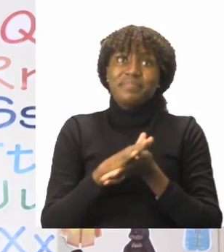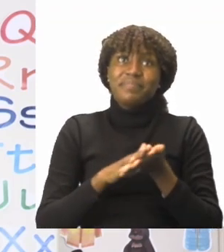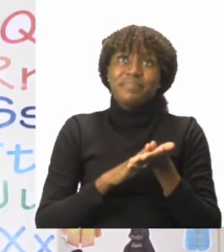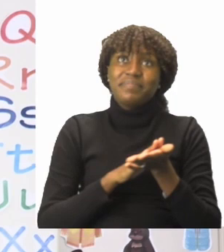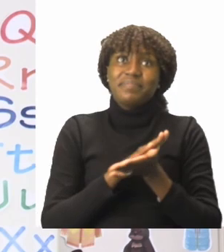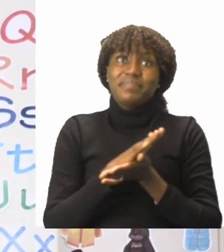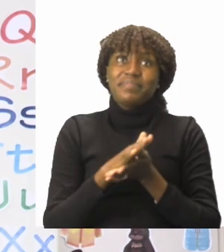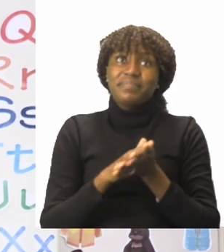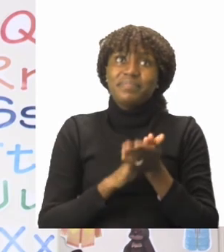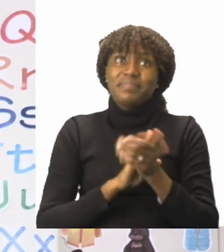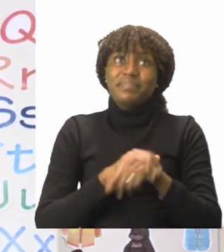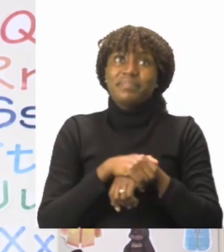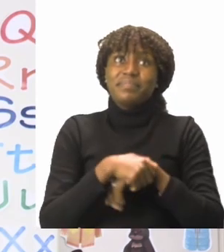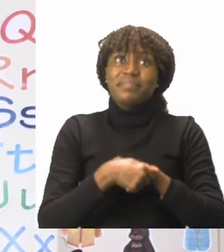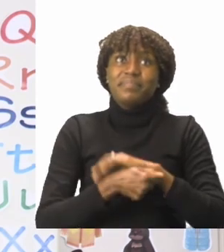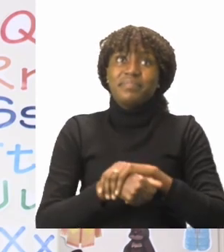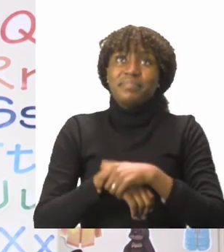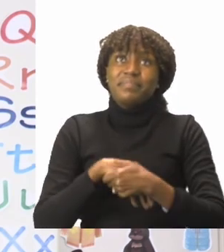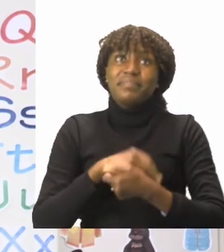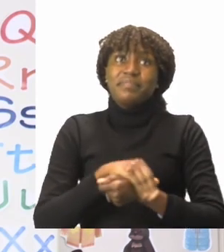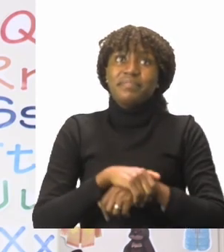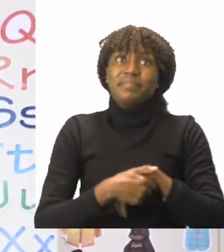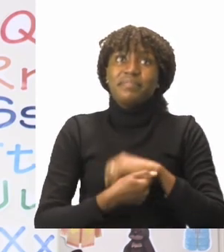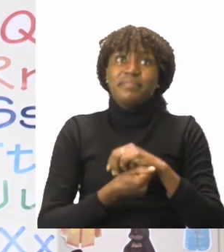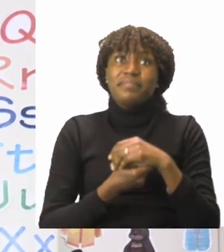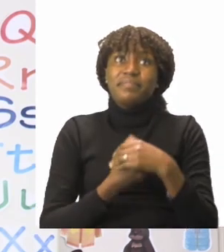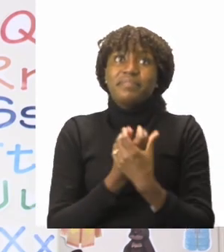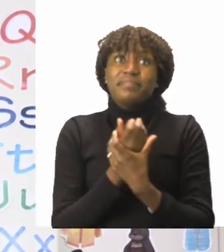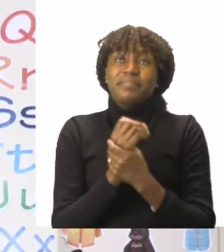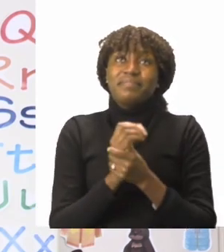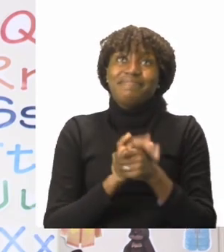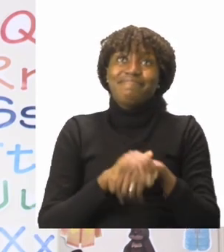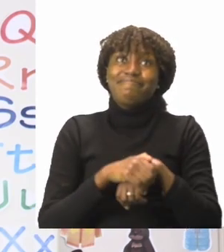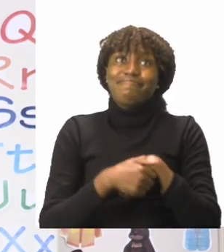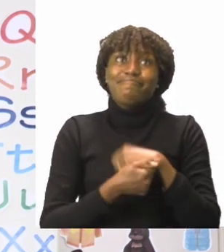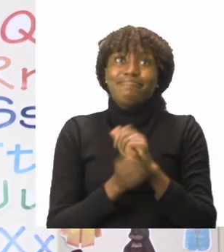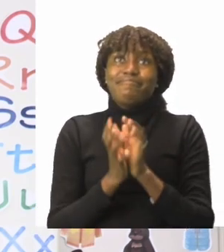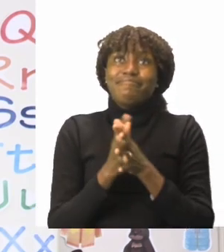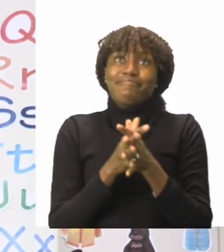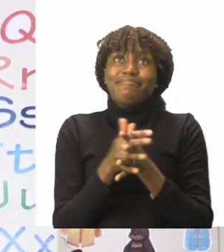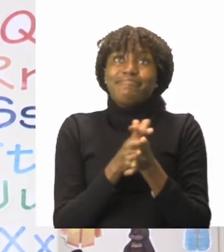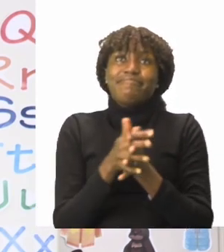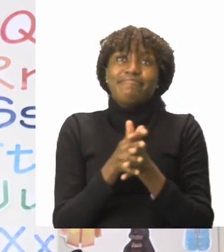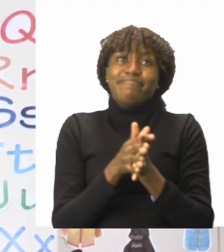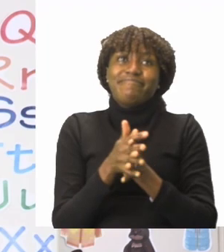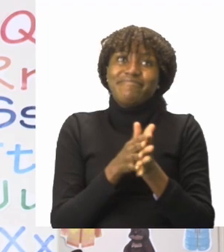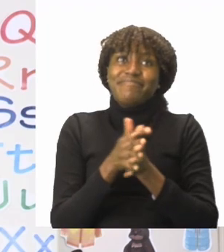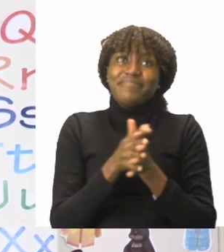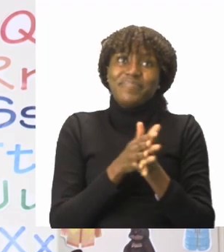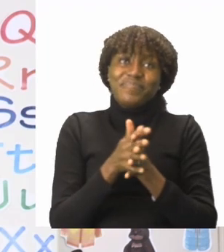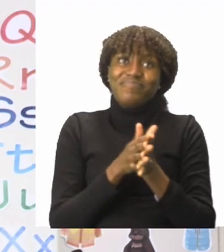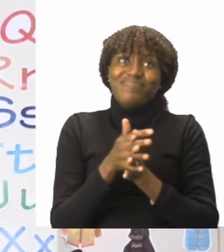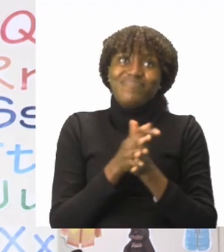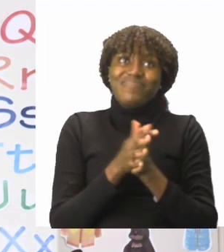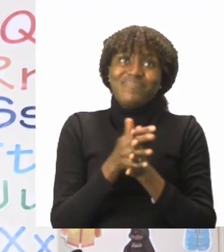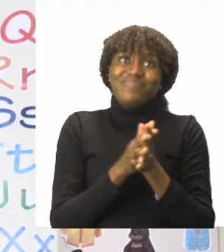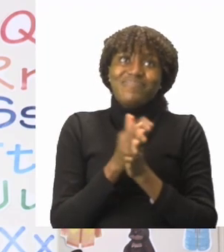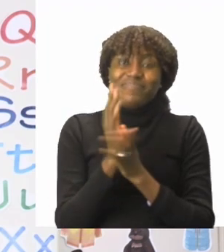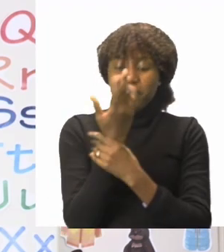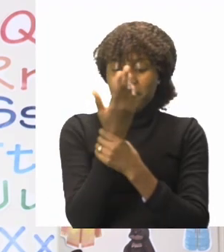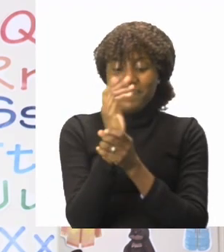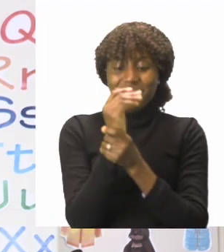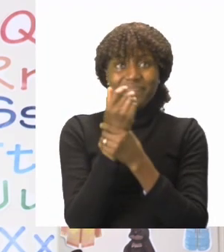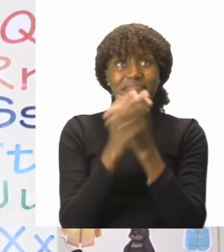our hands, good, around our hands, in between our fingers, on